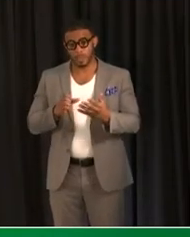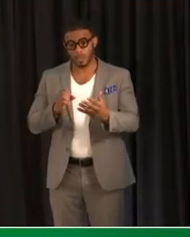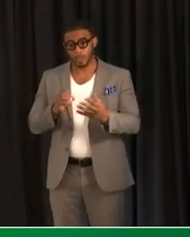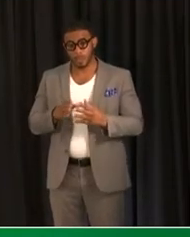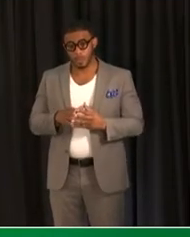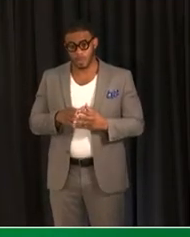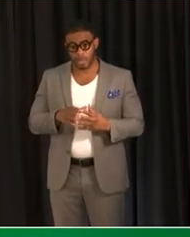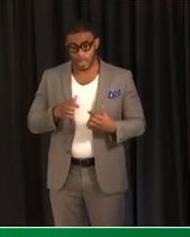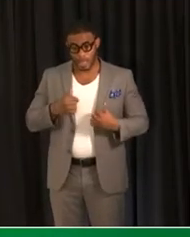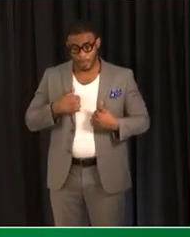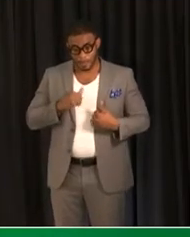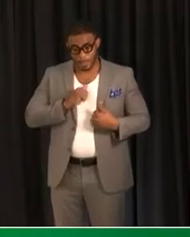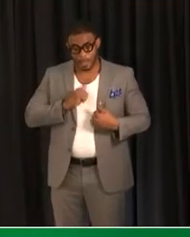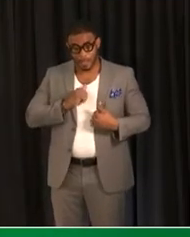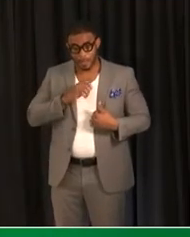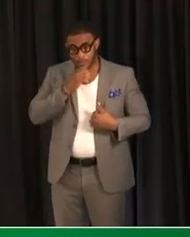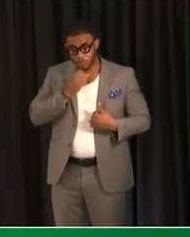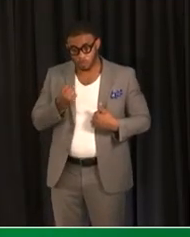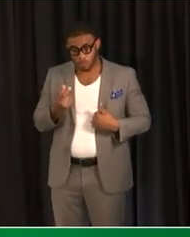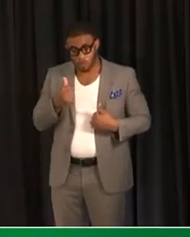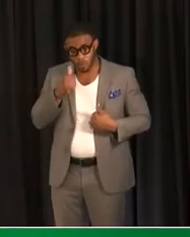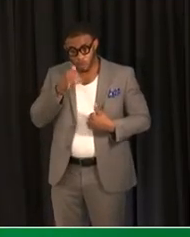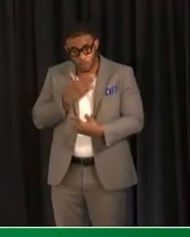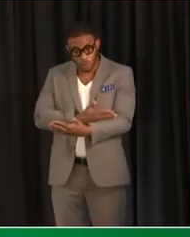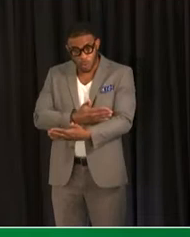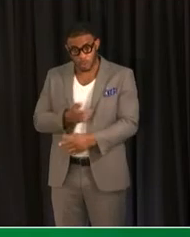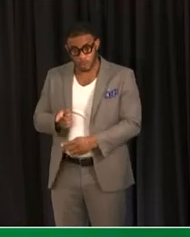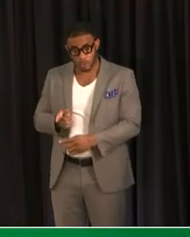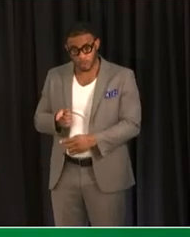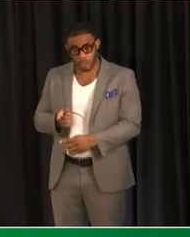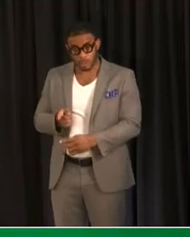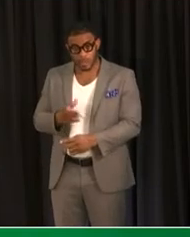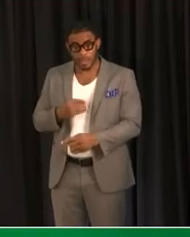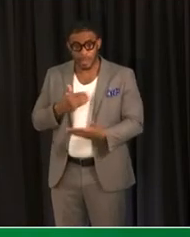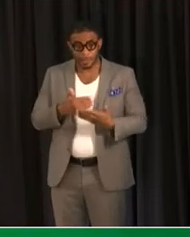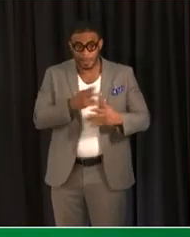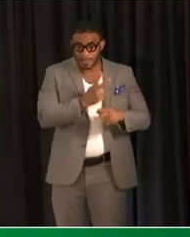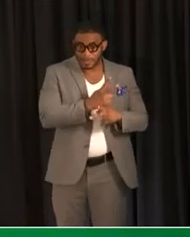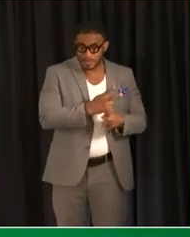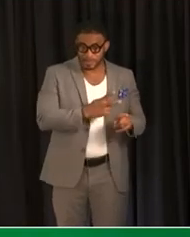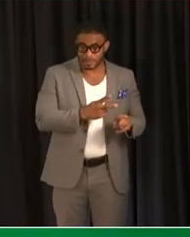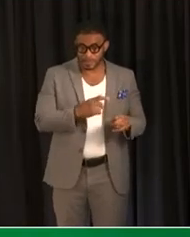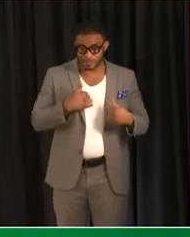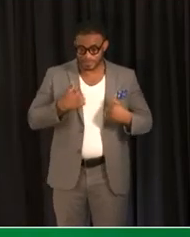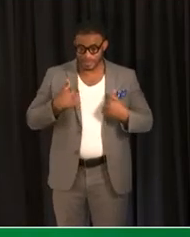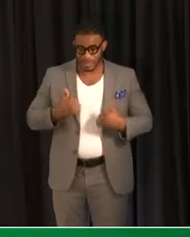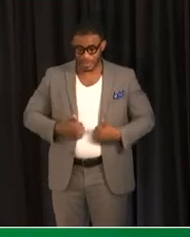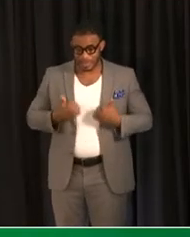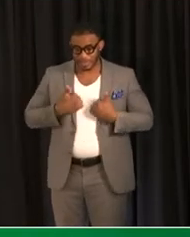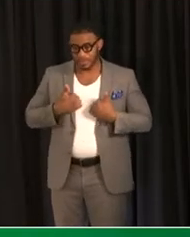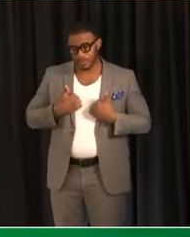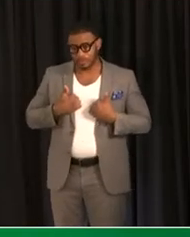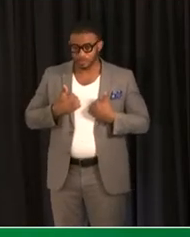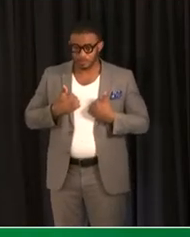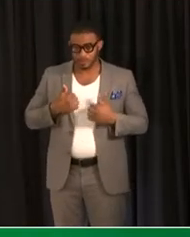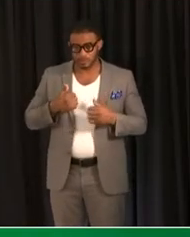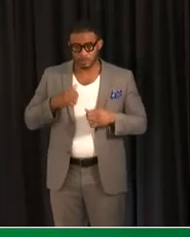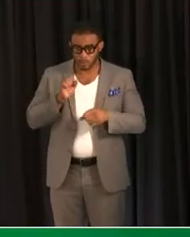have a 12-year-old girl, and the babysitter, since I live